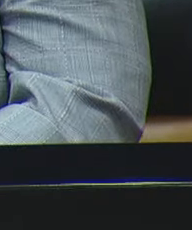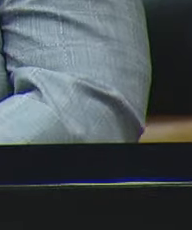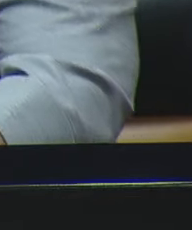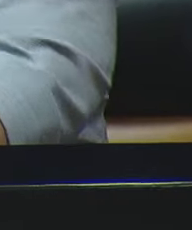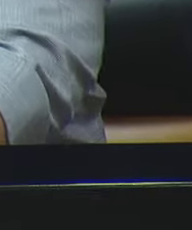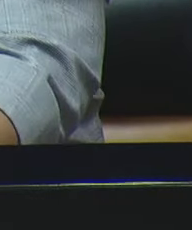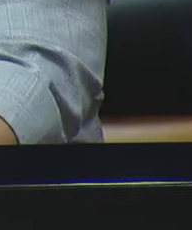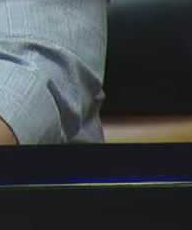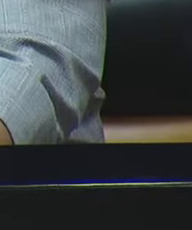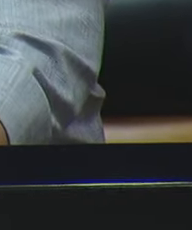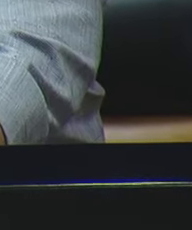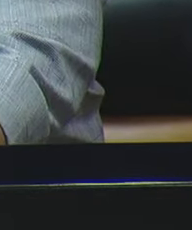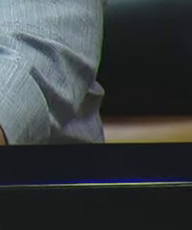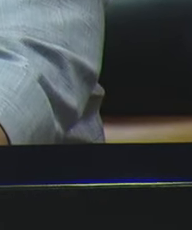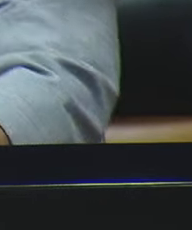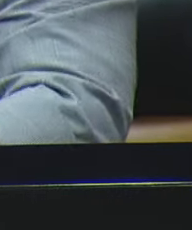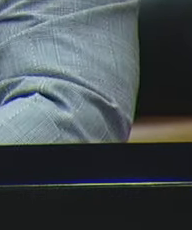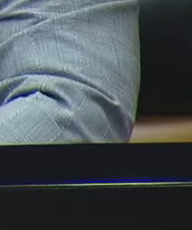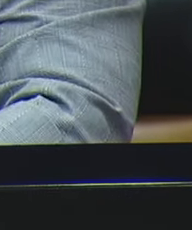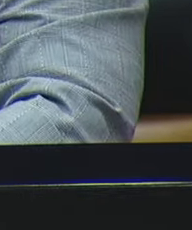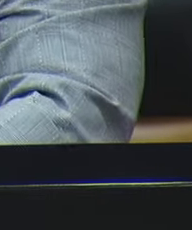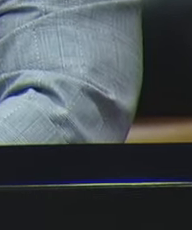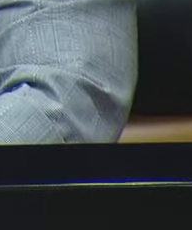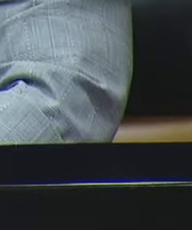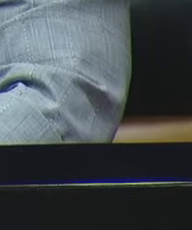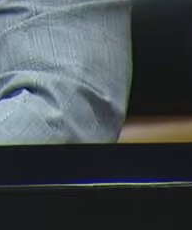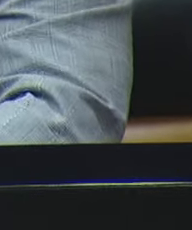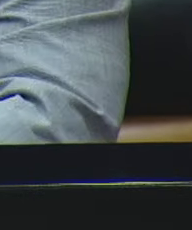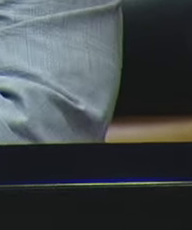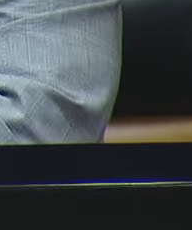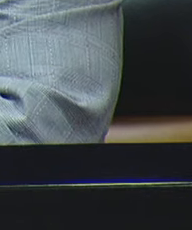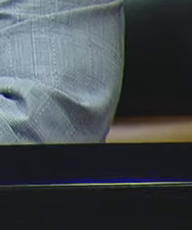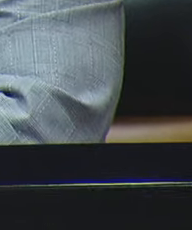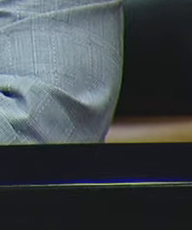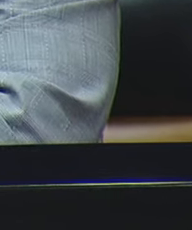Honorable members, we would like to